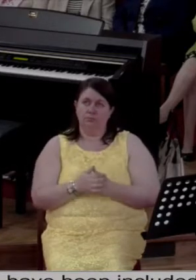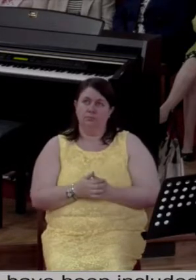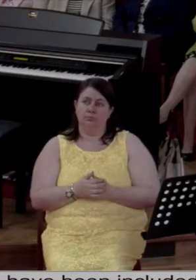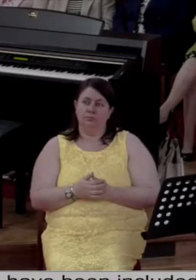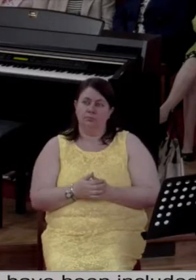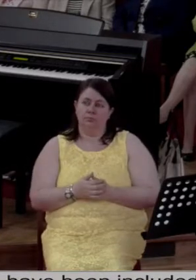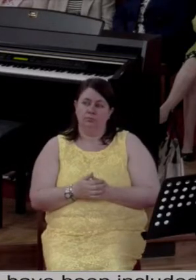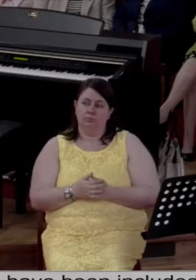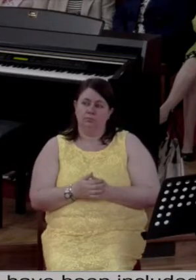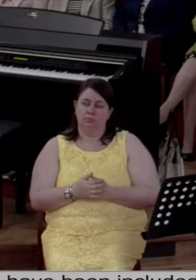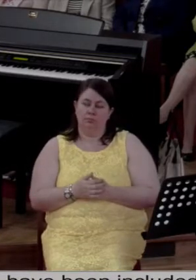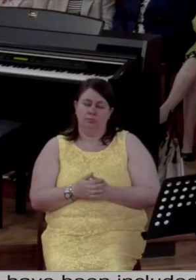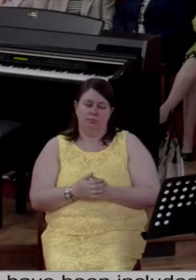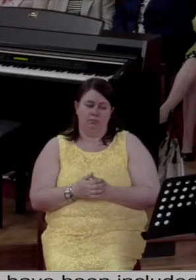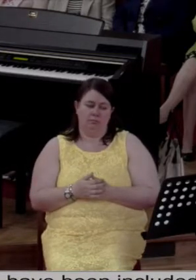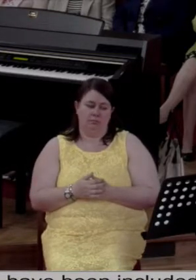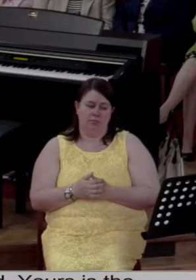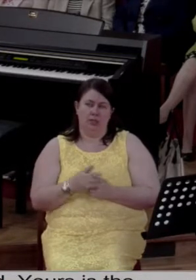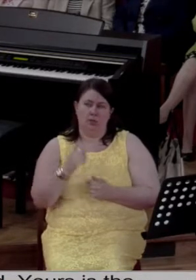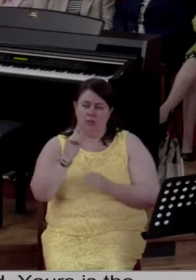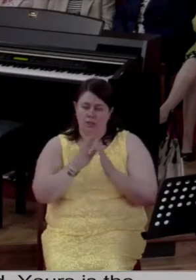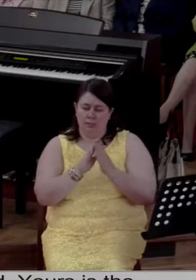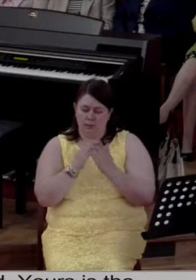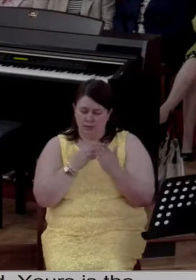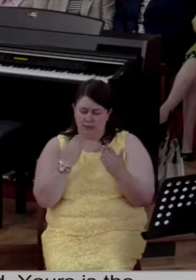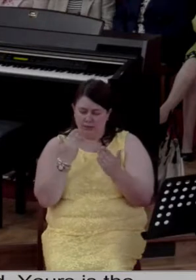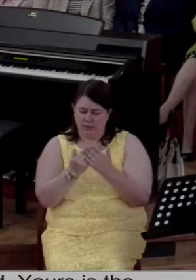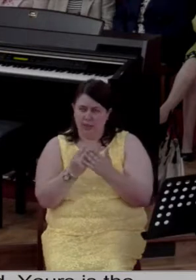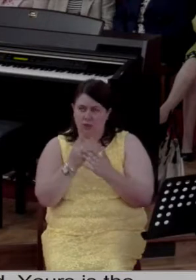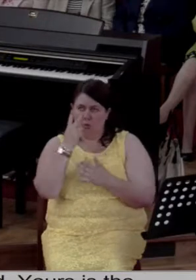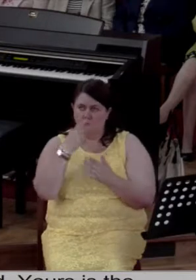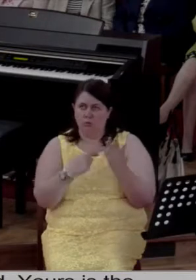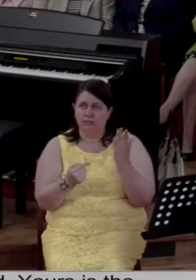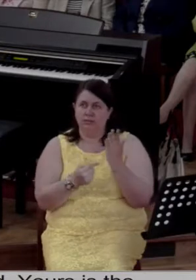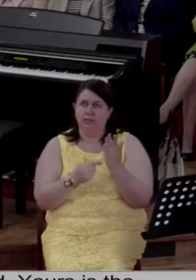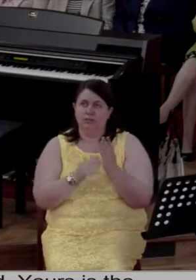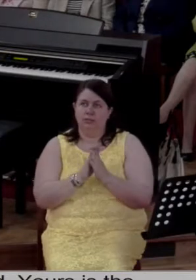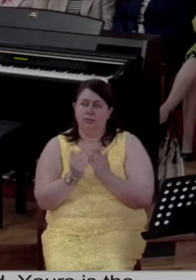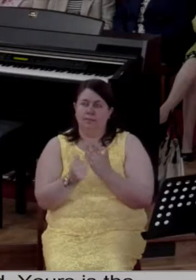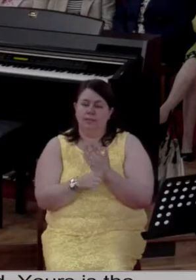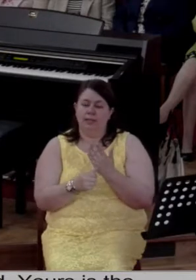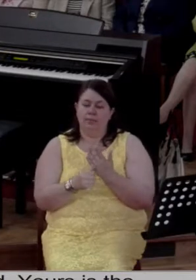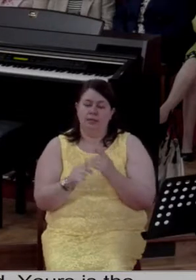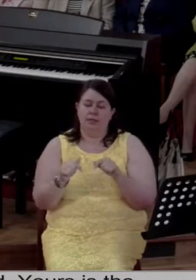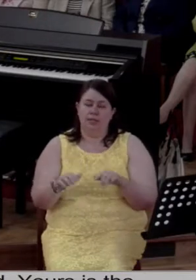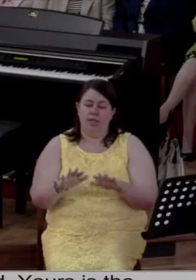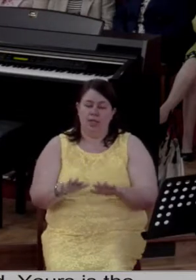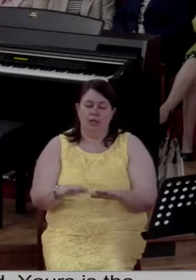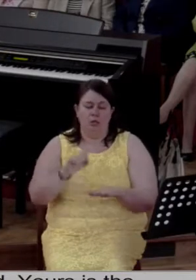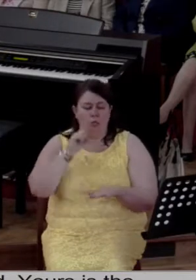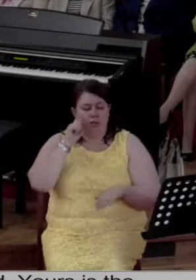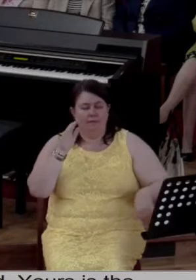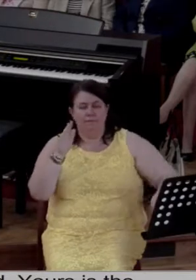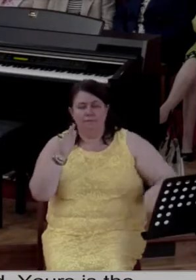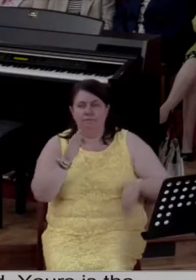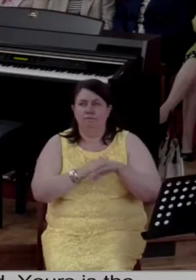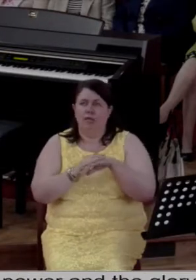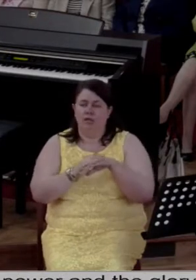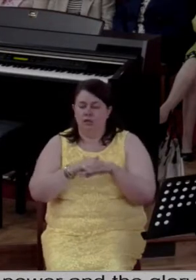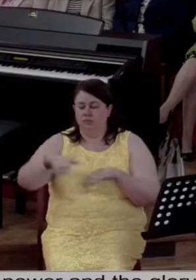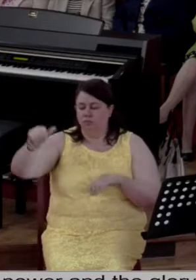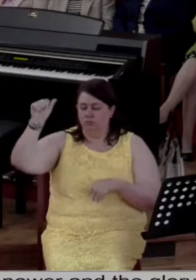Habakkuk, one of the books towards the end of the Old Testament, says this: "The earth will be filled with the knowledge of the glory